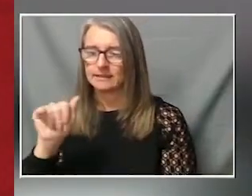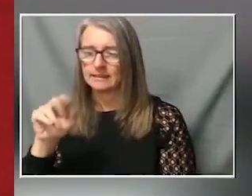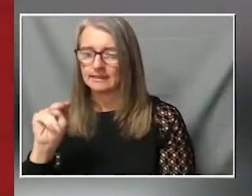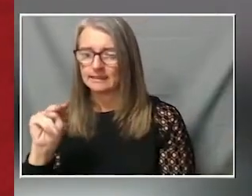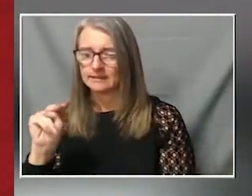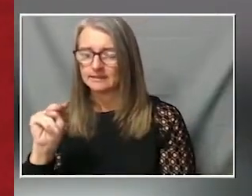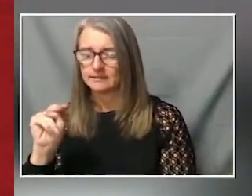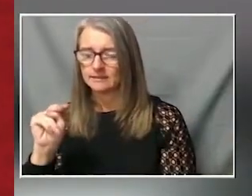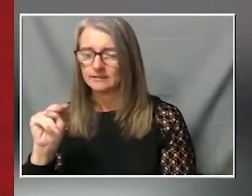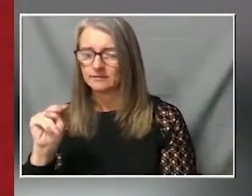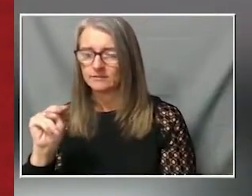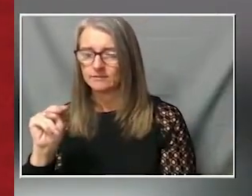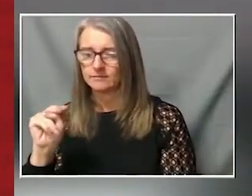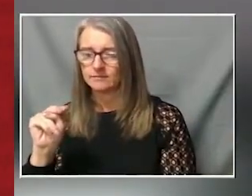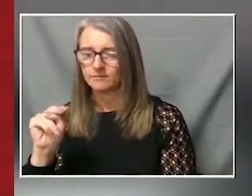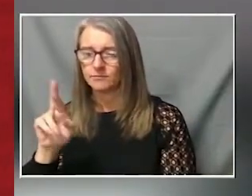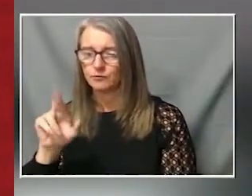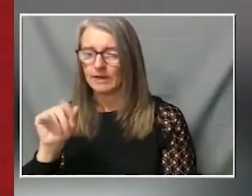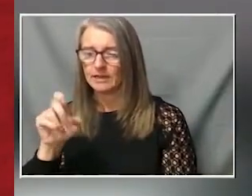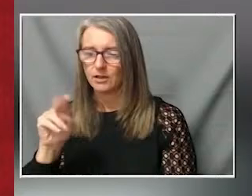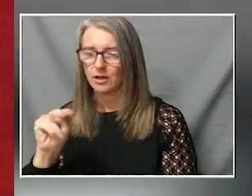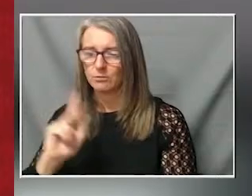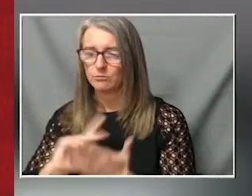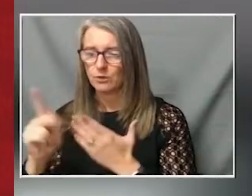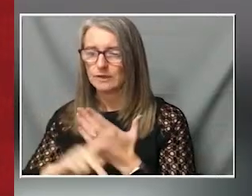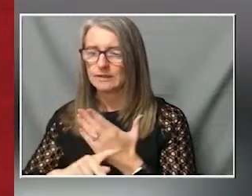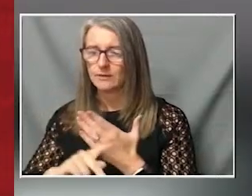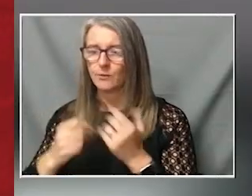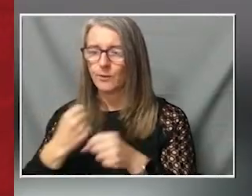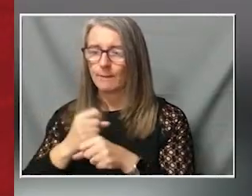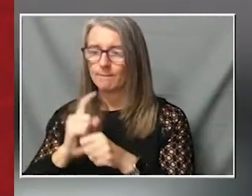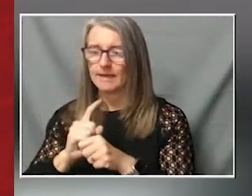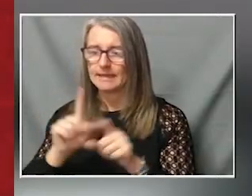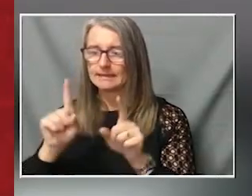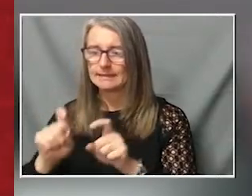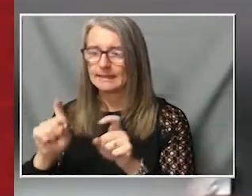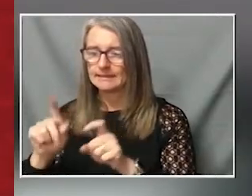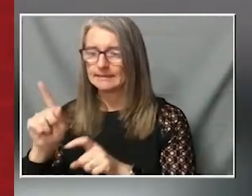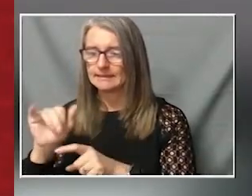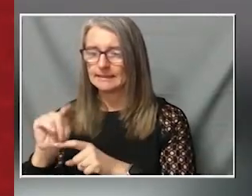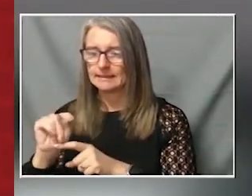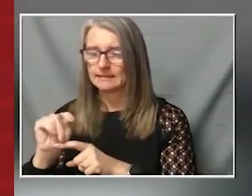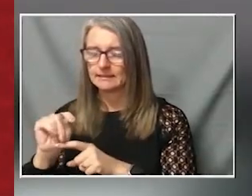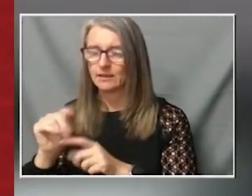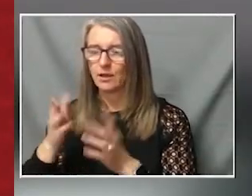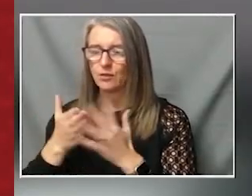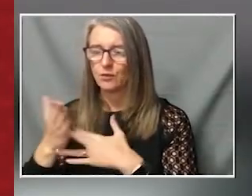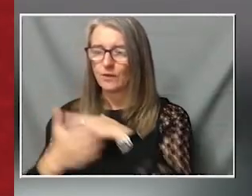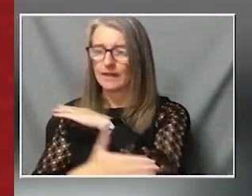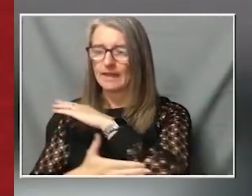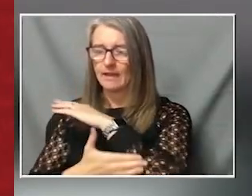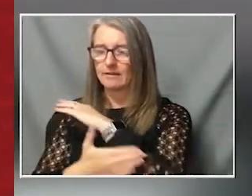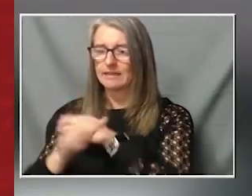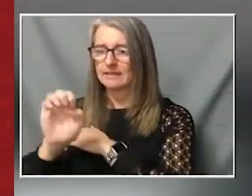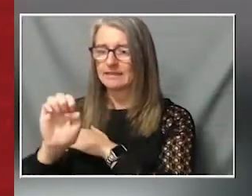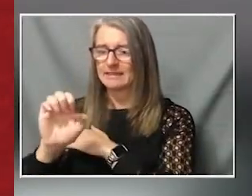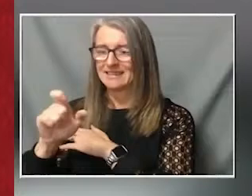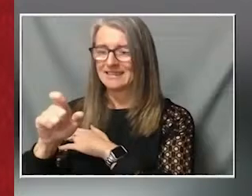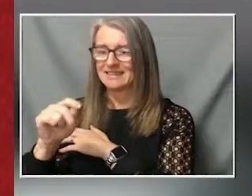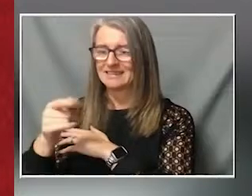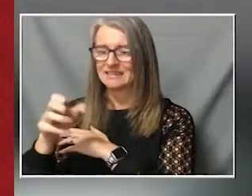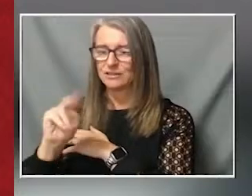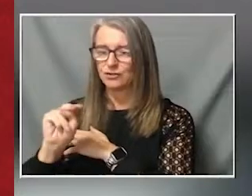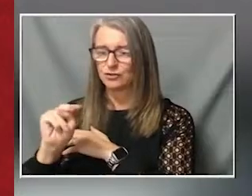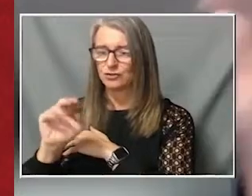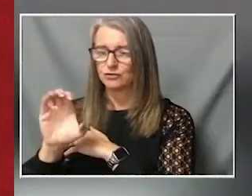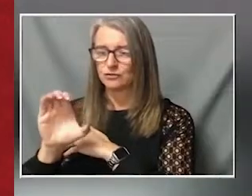we, through the Kansas Radon Program, we make test kits available to the county extension offices. So Johnson County